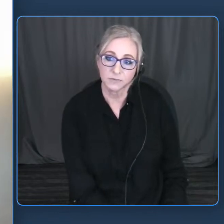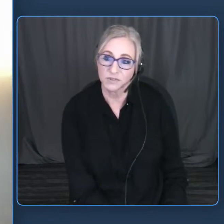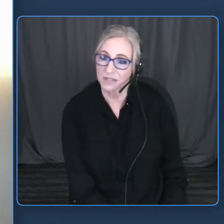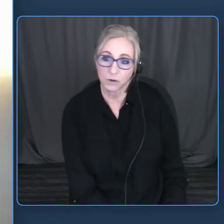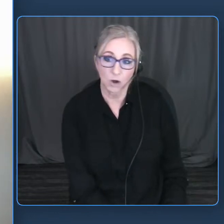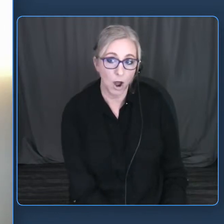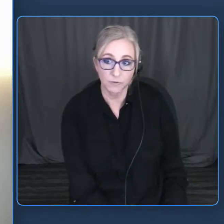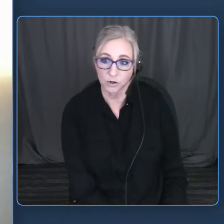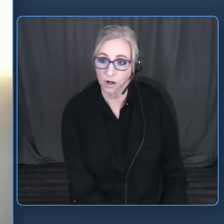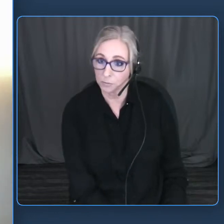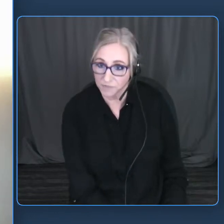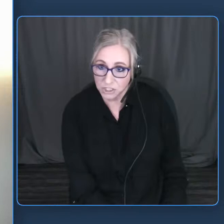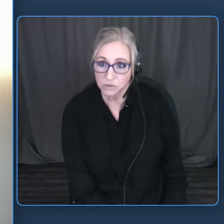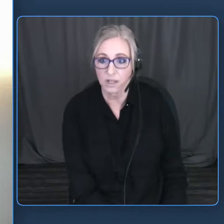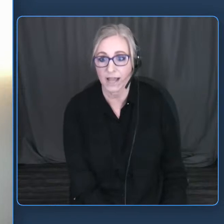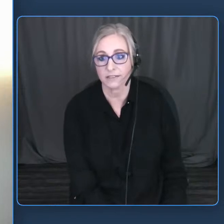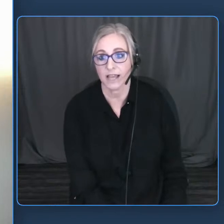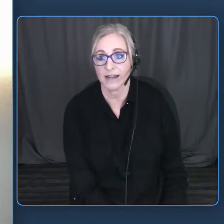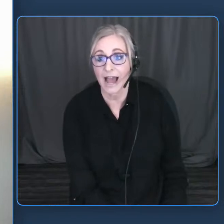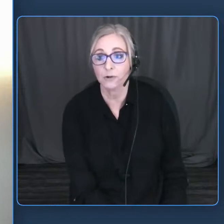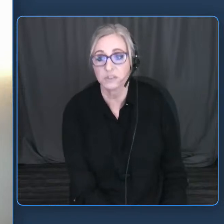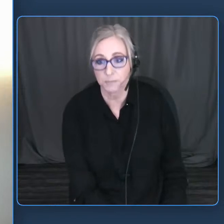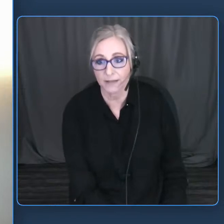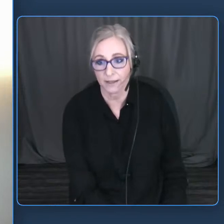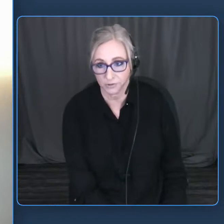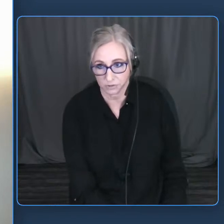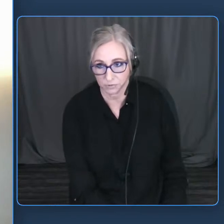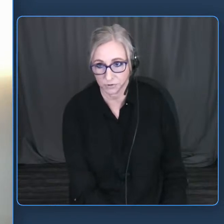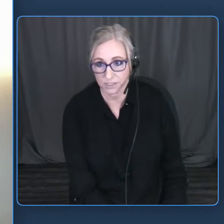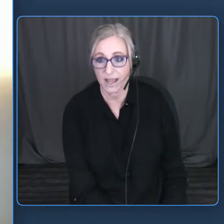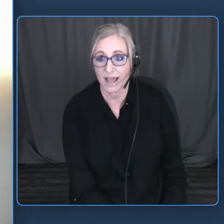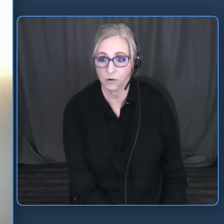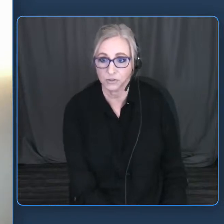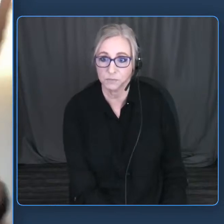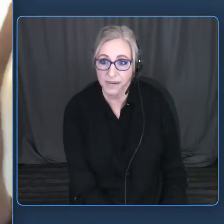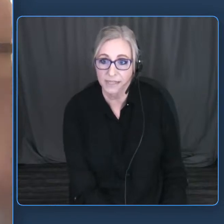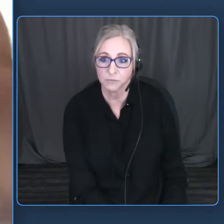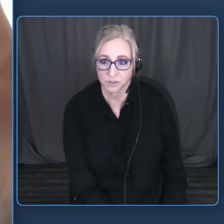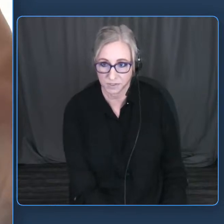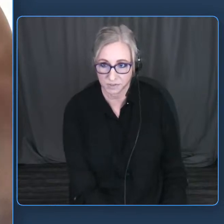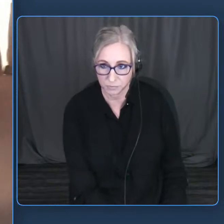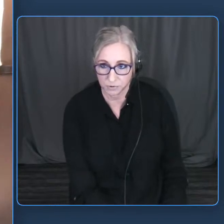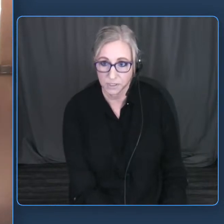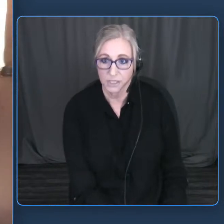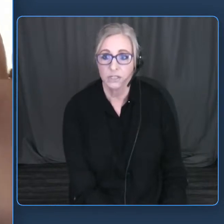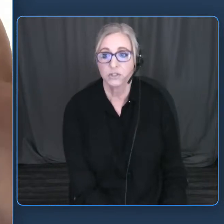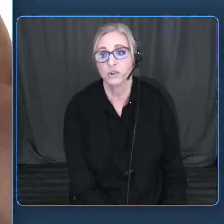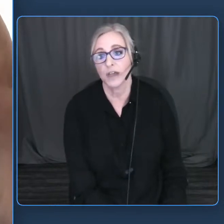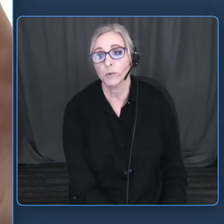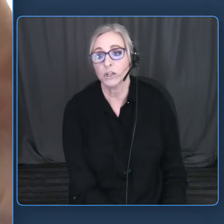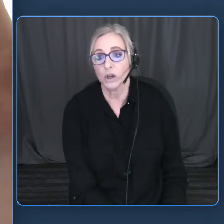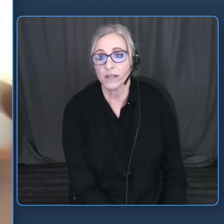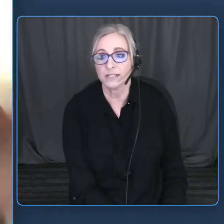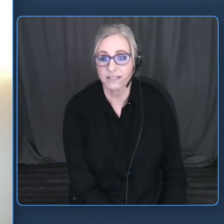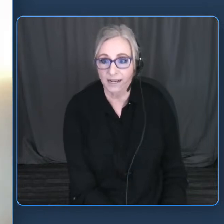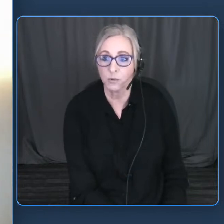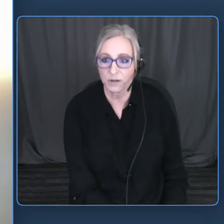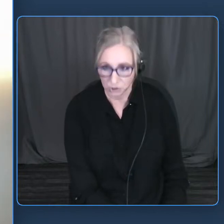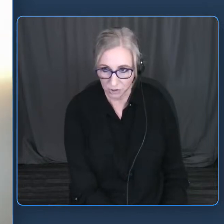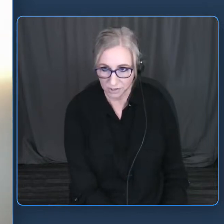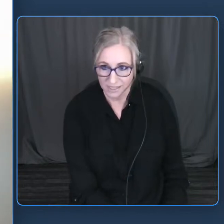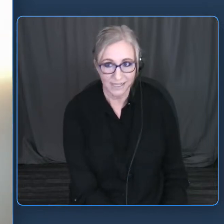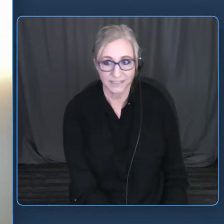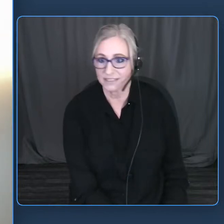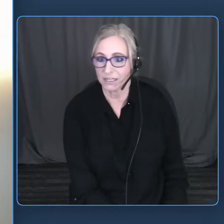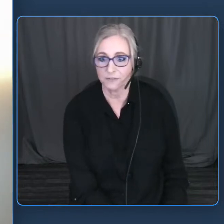be they would offer a professional class on how to spotlight interpreters, on how to make it more accessible so that we know exactly